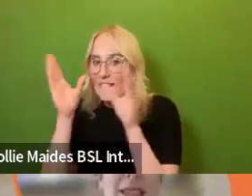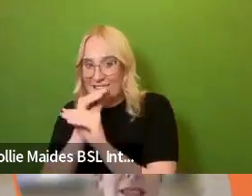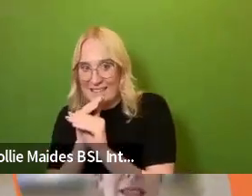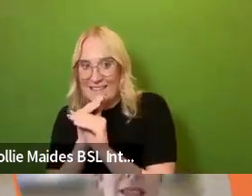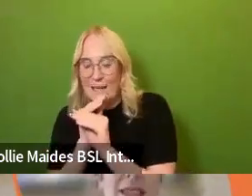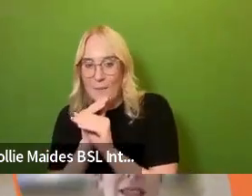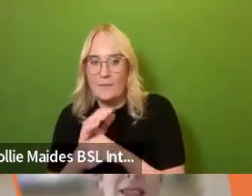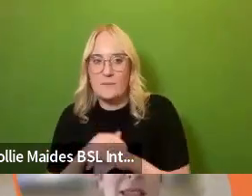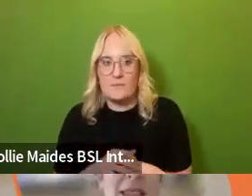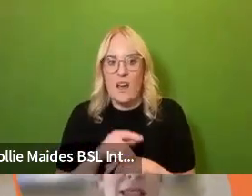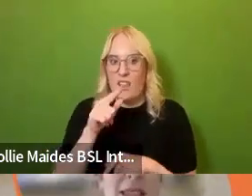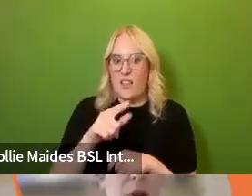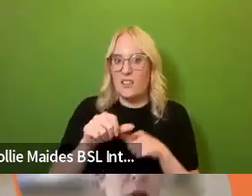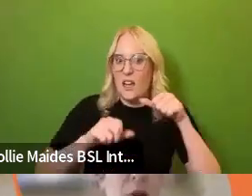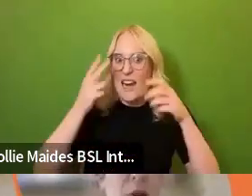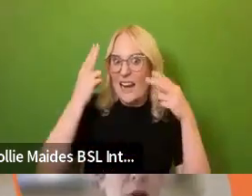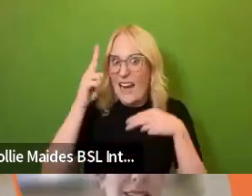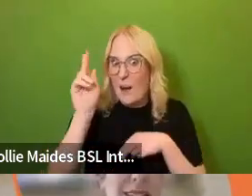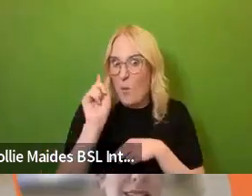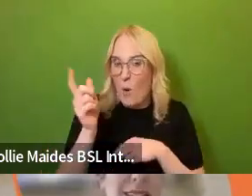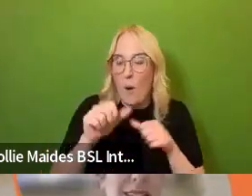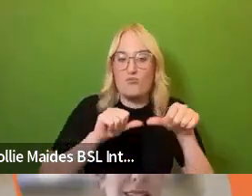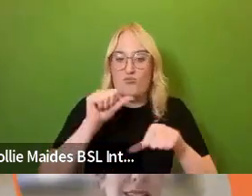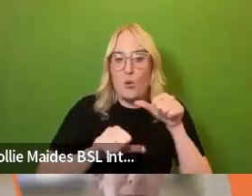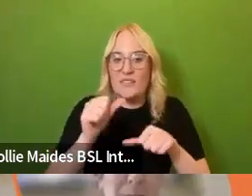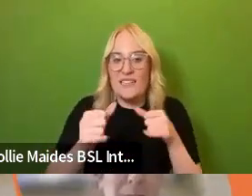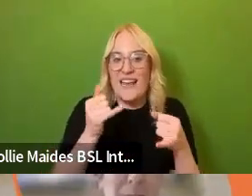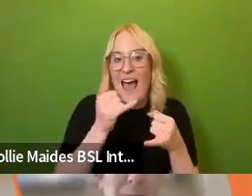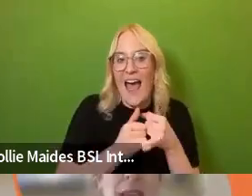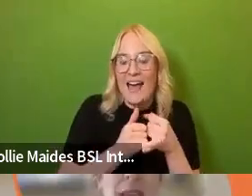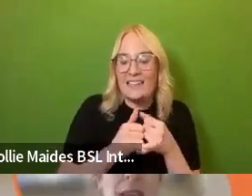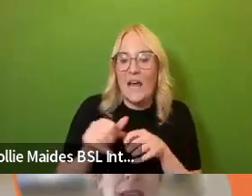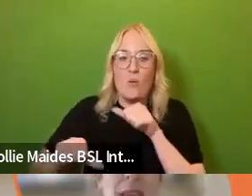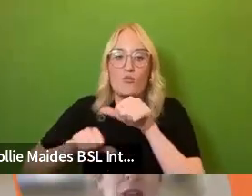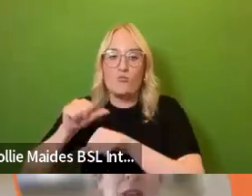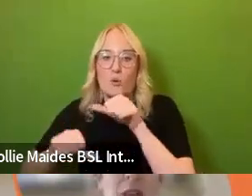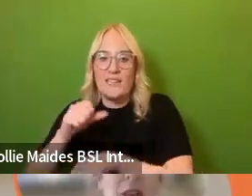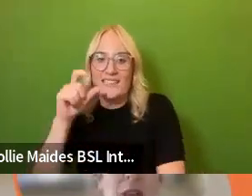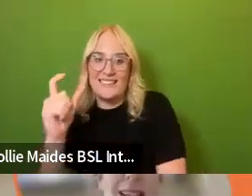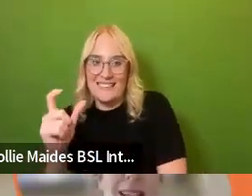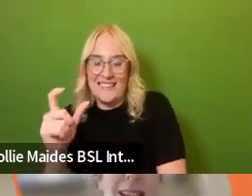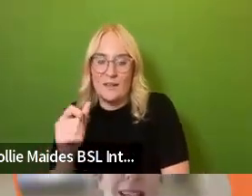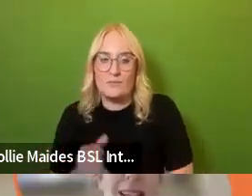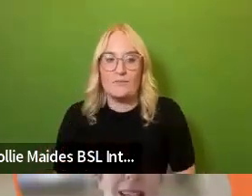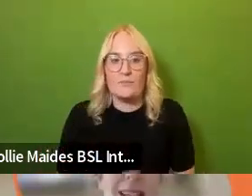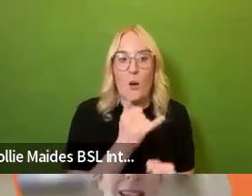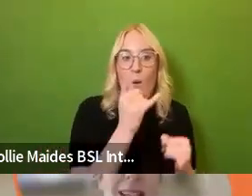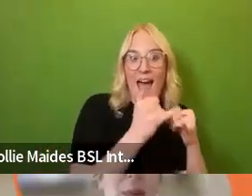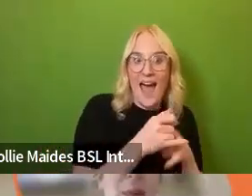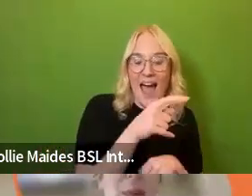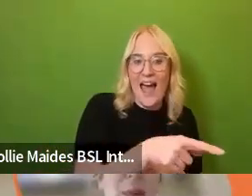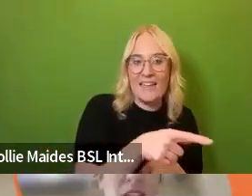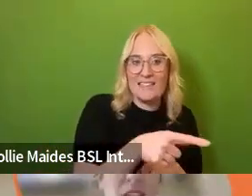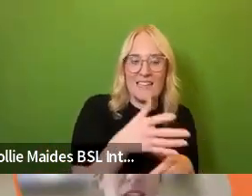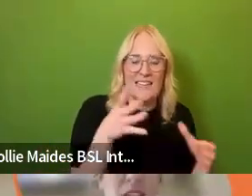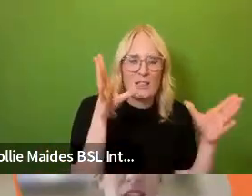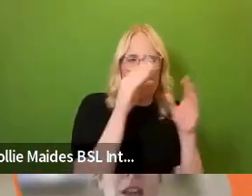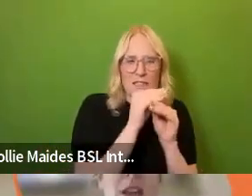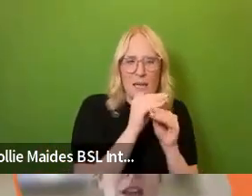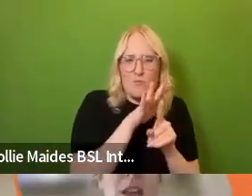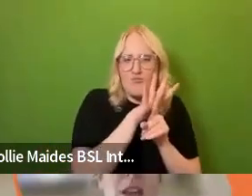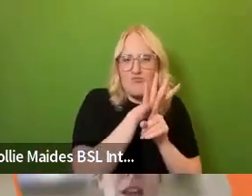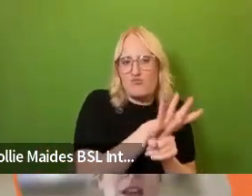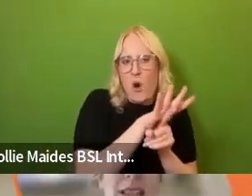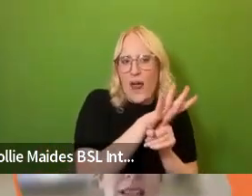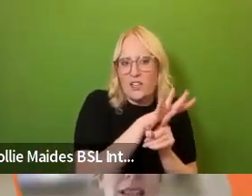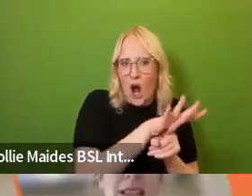process S and process C. Think of process S as sleep pressure, that